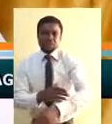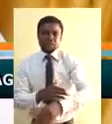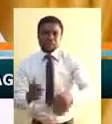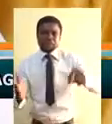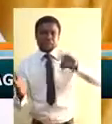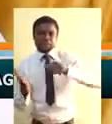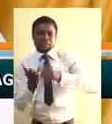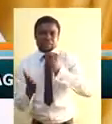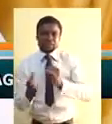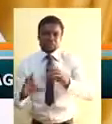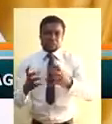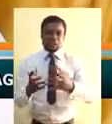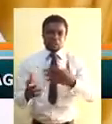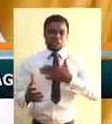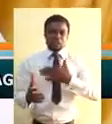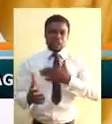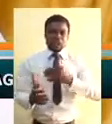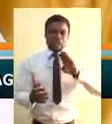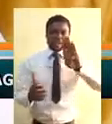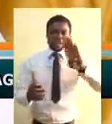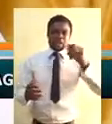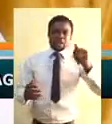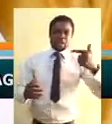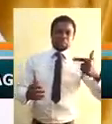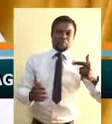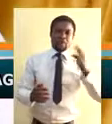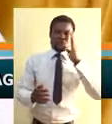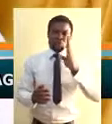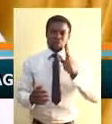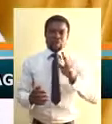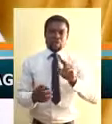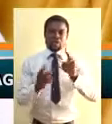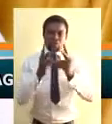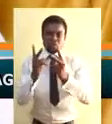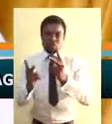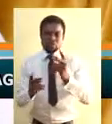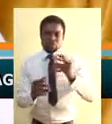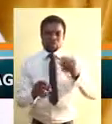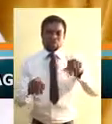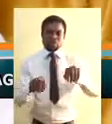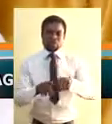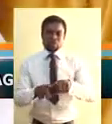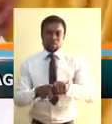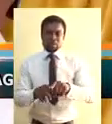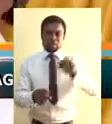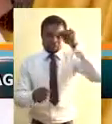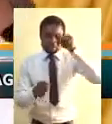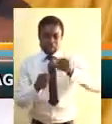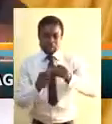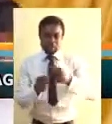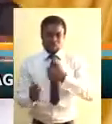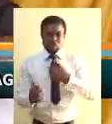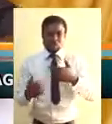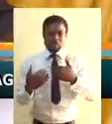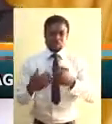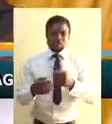this is how my bag is going to look like. So remember, we have the folded